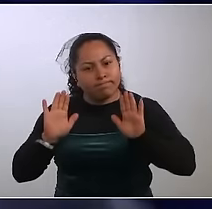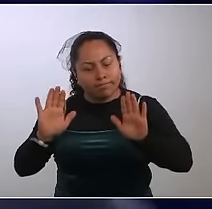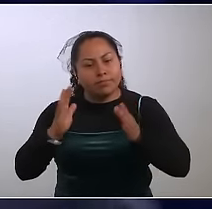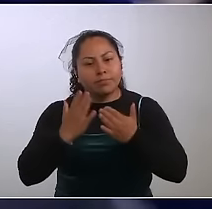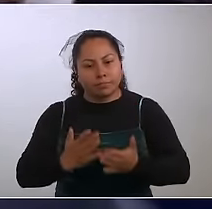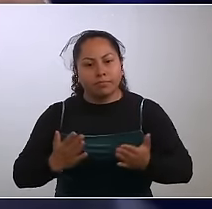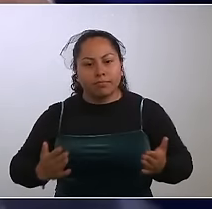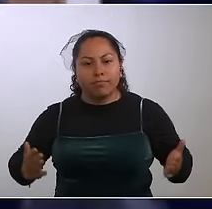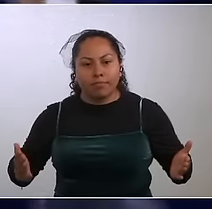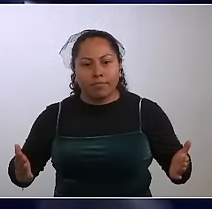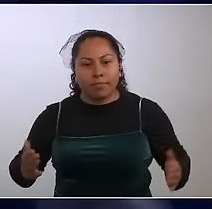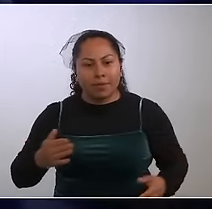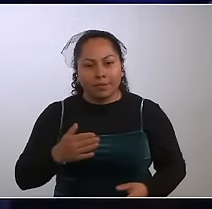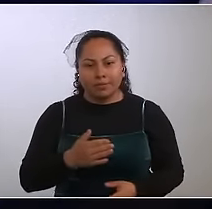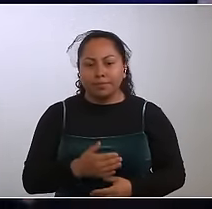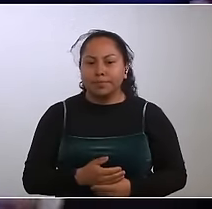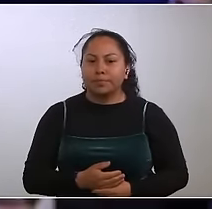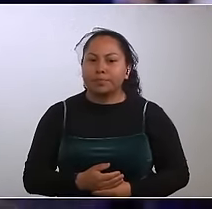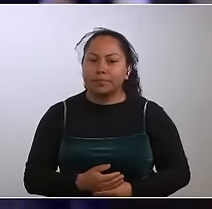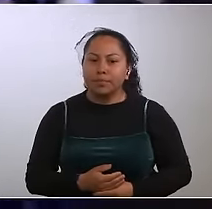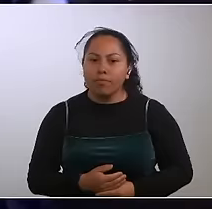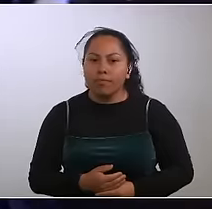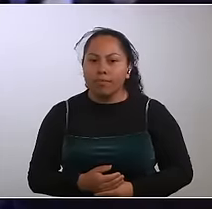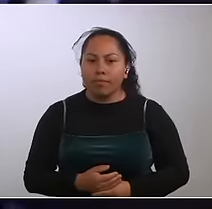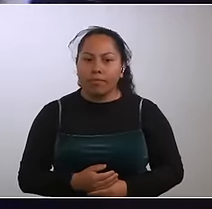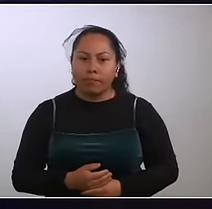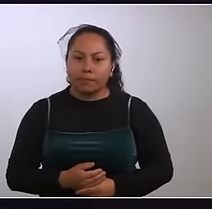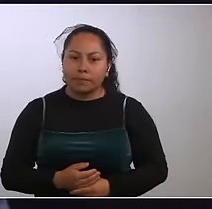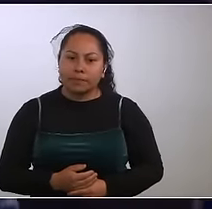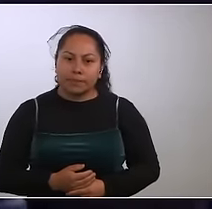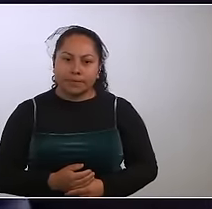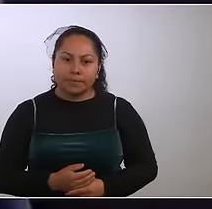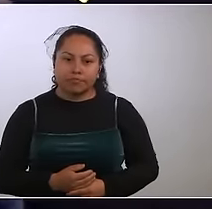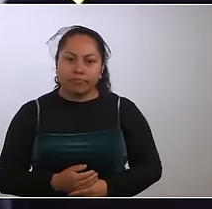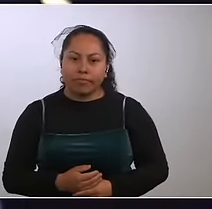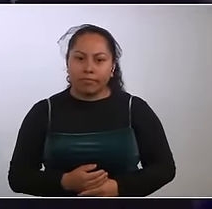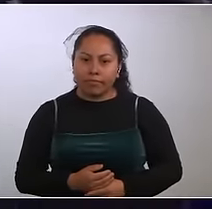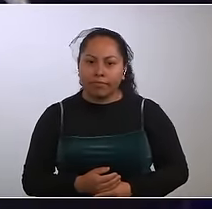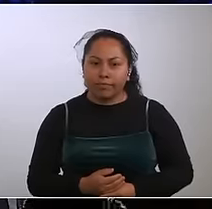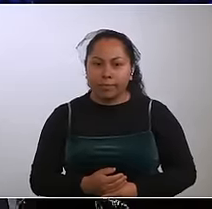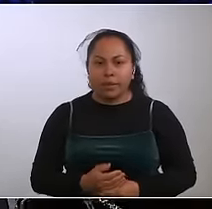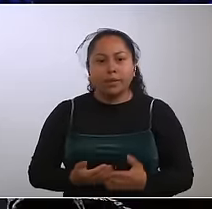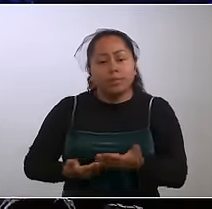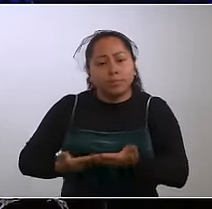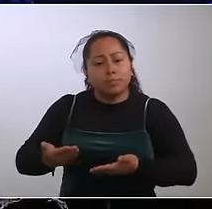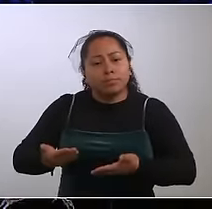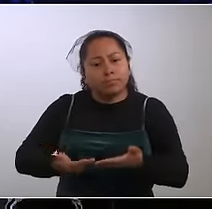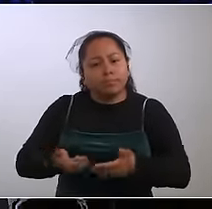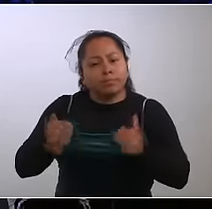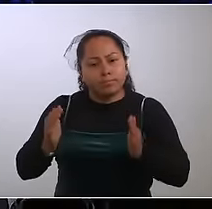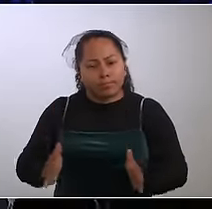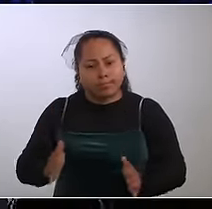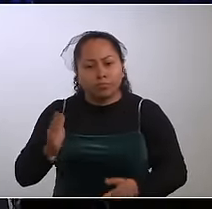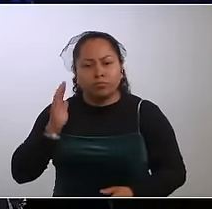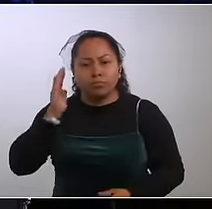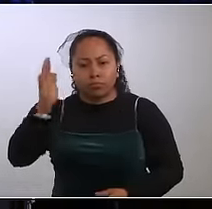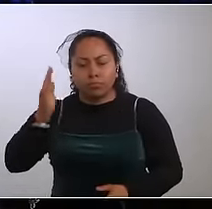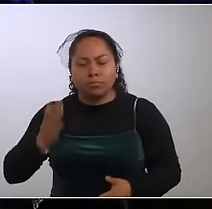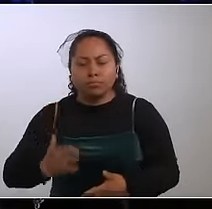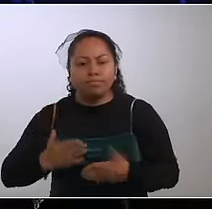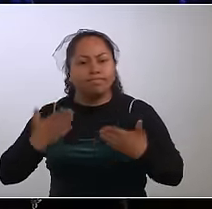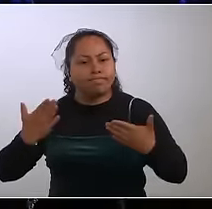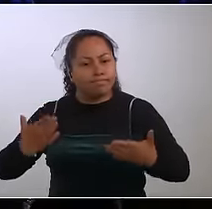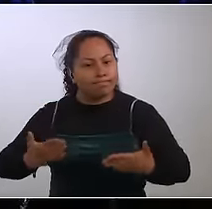said, él dijo, that the servant should be content being que el siervo debe ser contento como su amo. What that